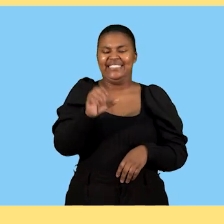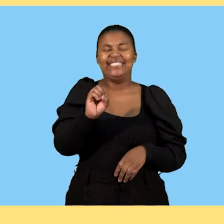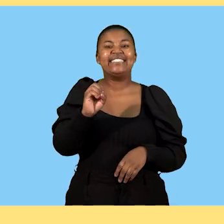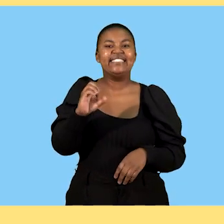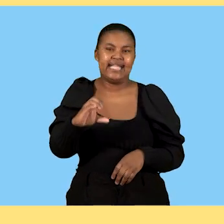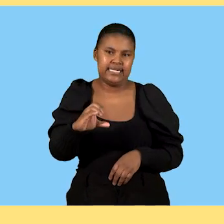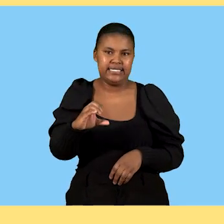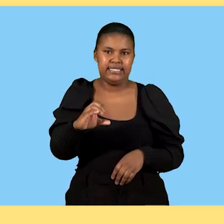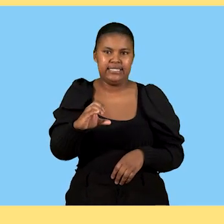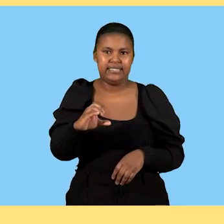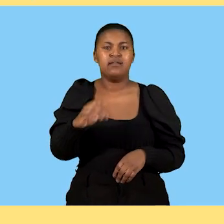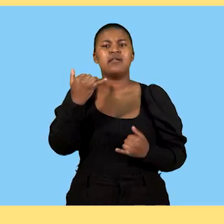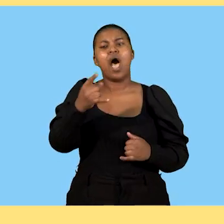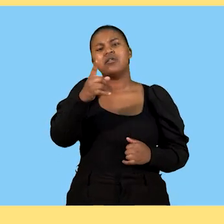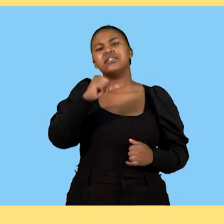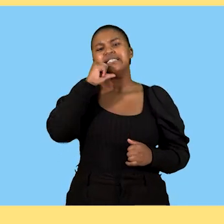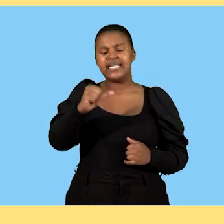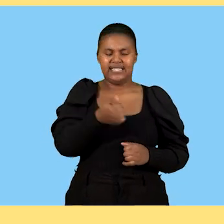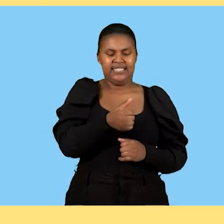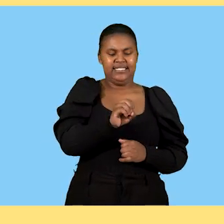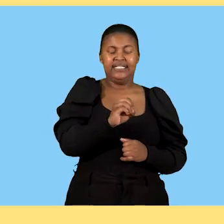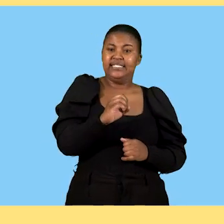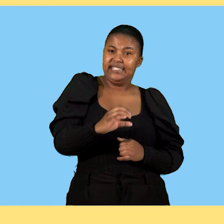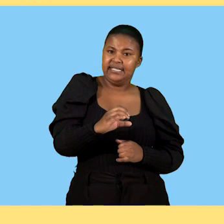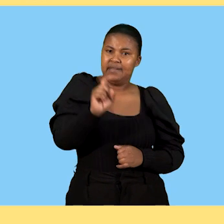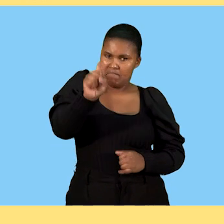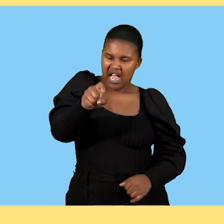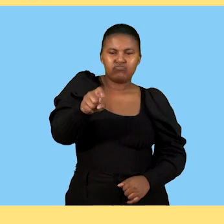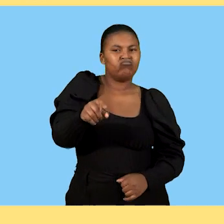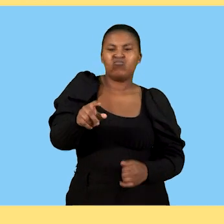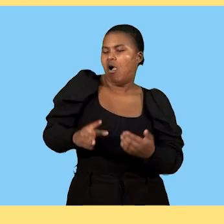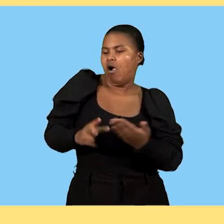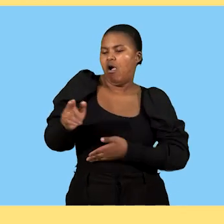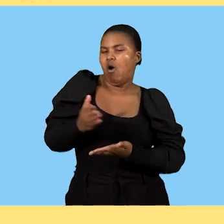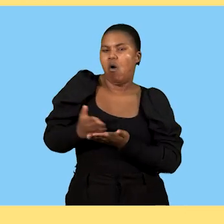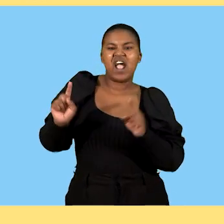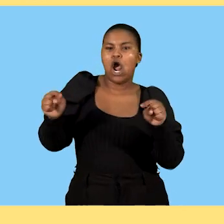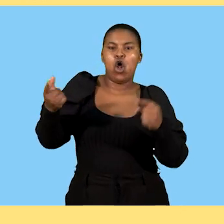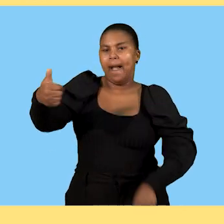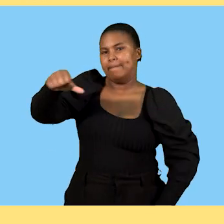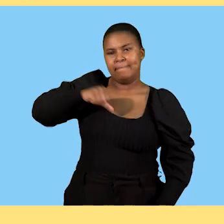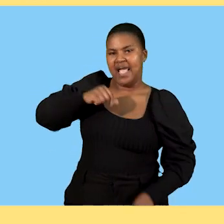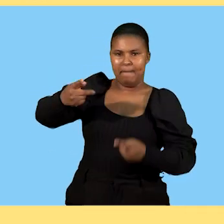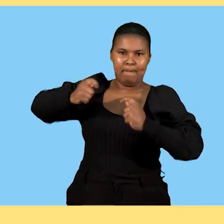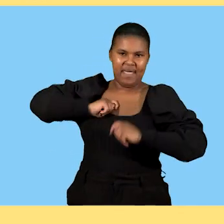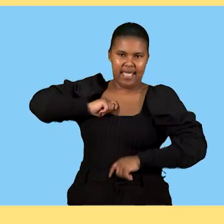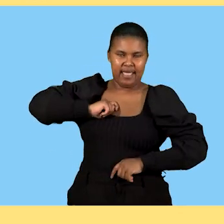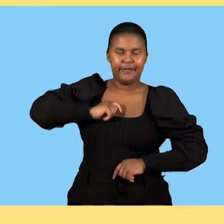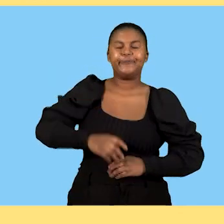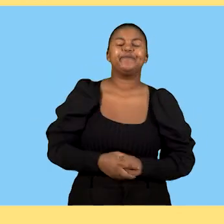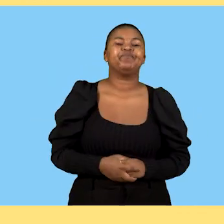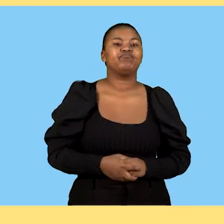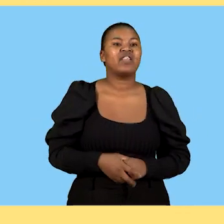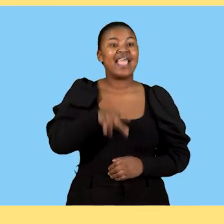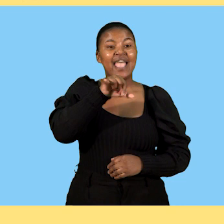now becomes 60 cents. And they're saying 60 cents must be written off as irrecoverable.